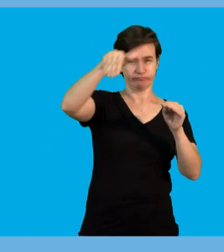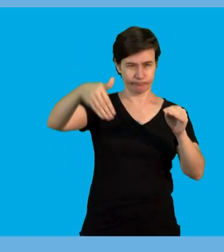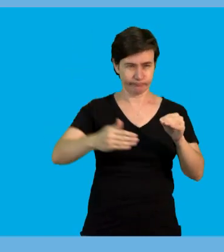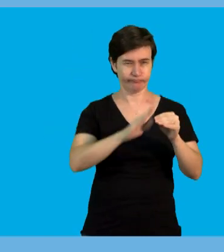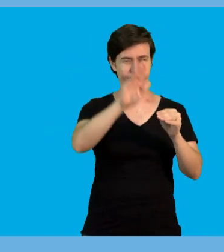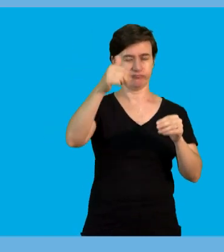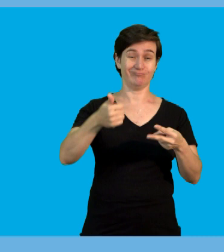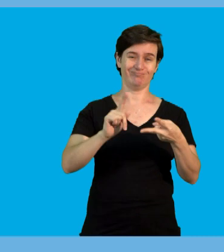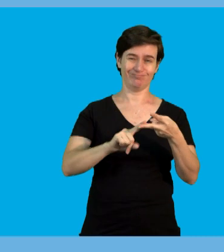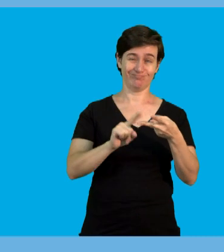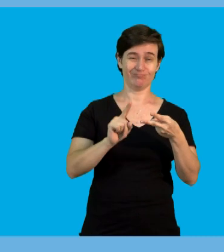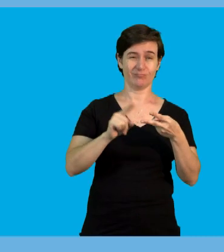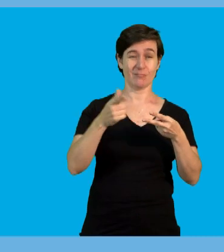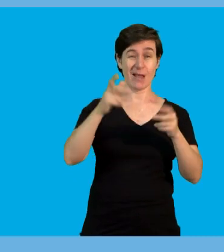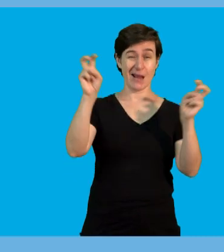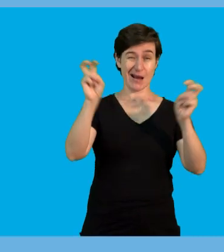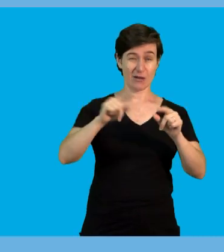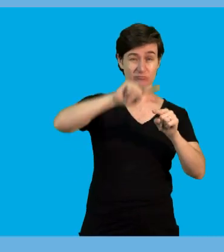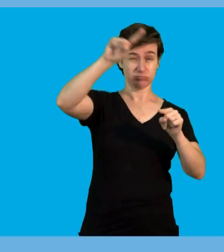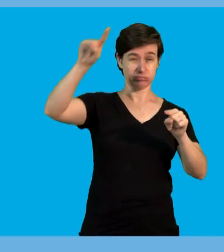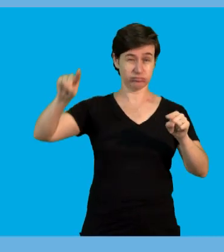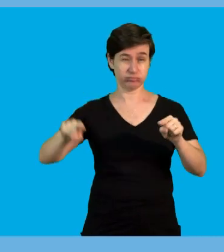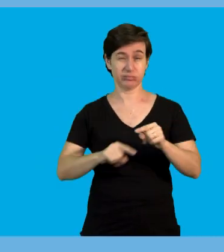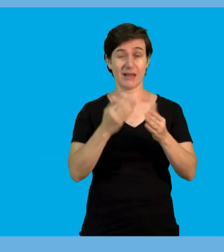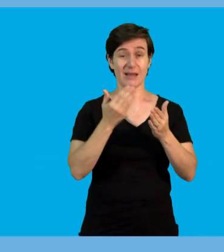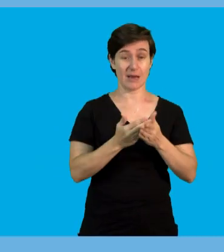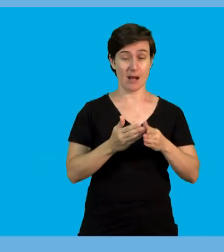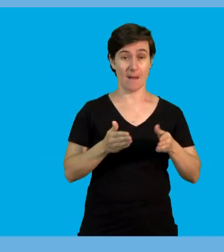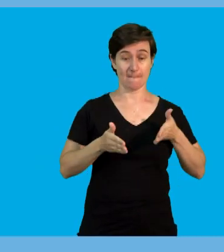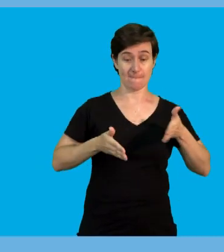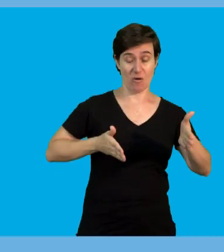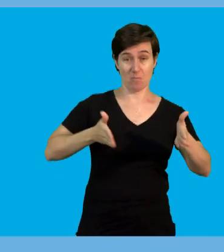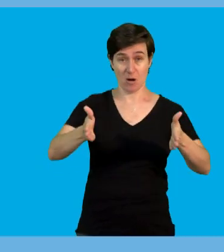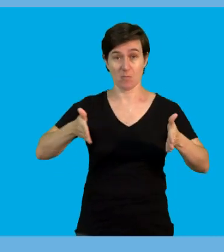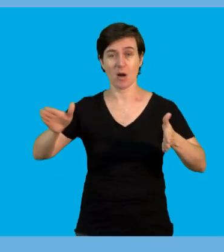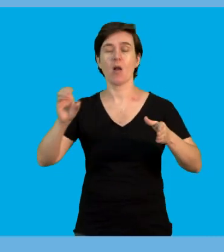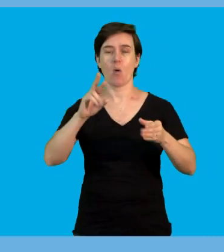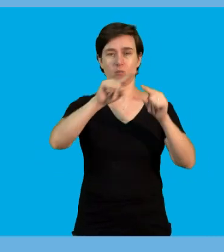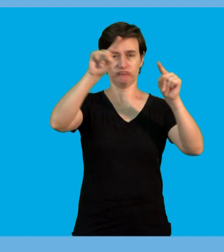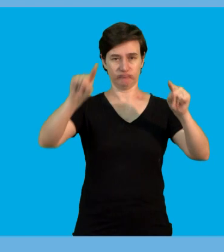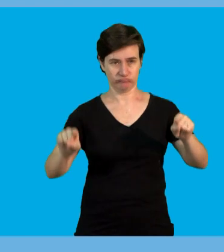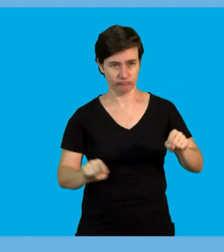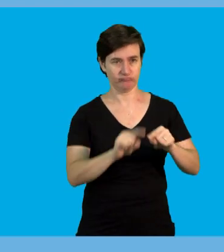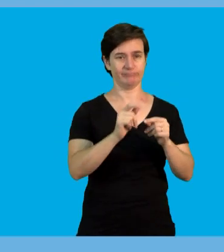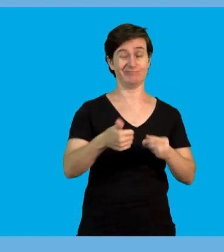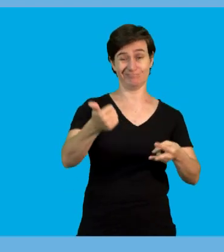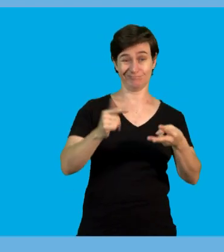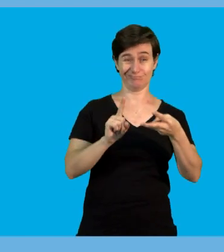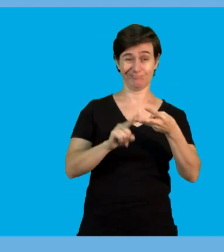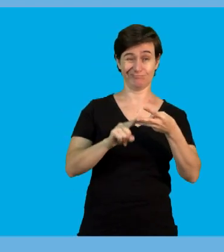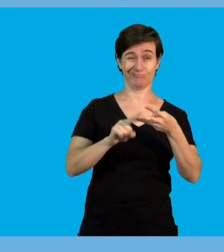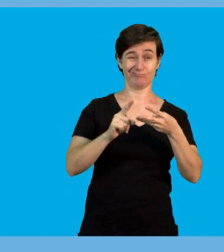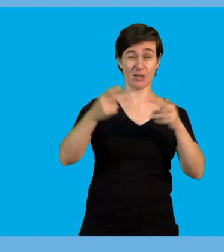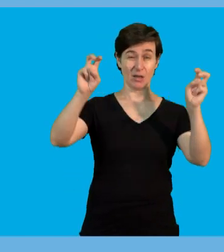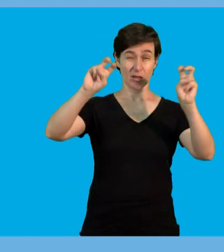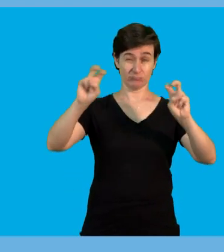know that electric circuits can be connected in either series or parallel. And then we already know that electric current